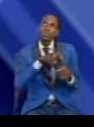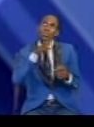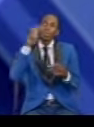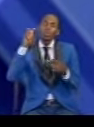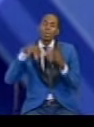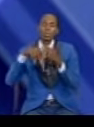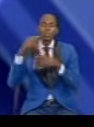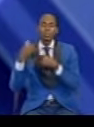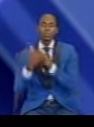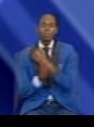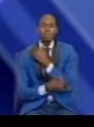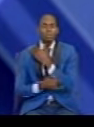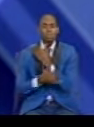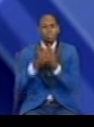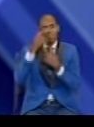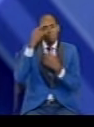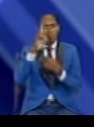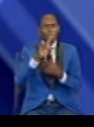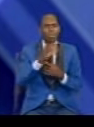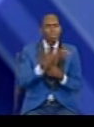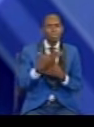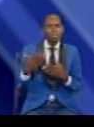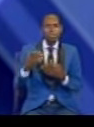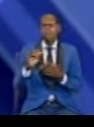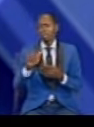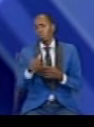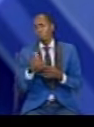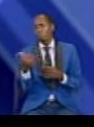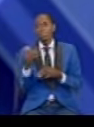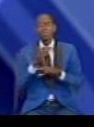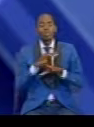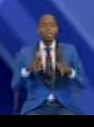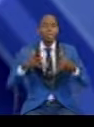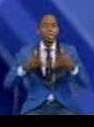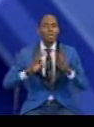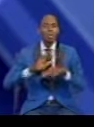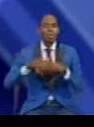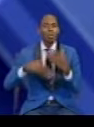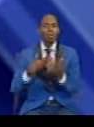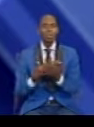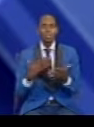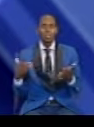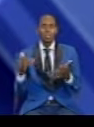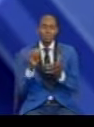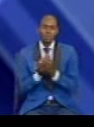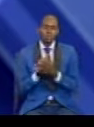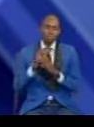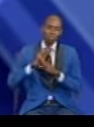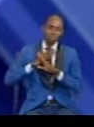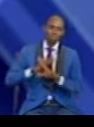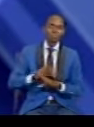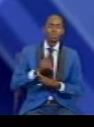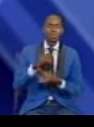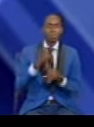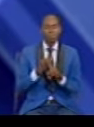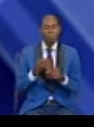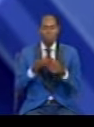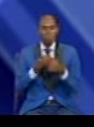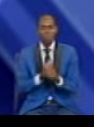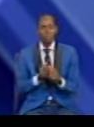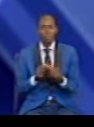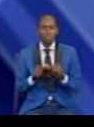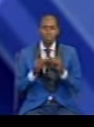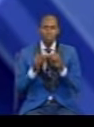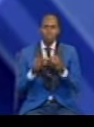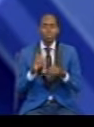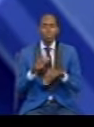maybe because you want to do one thing or the other. Don't allow all those things to distract you from the narrow road. This